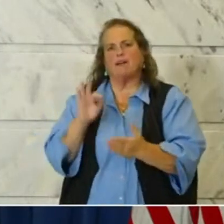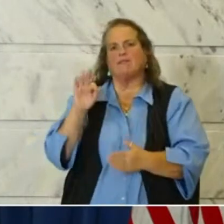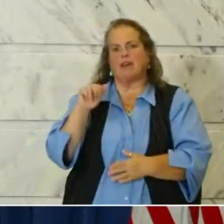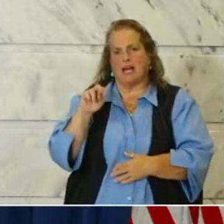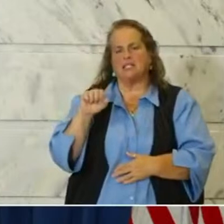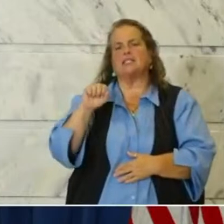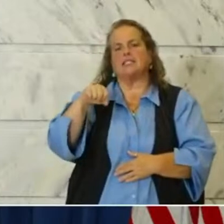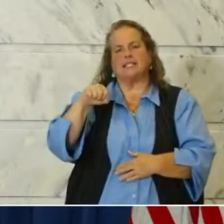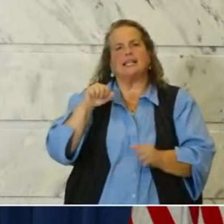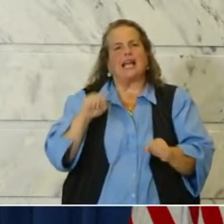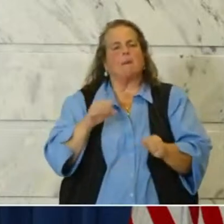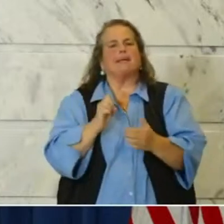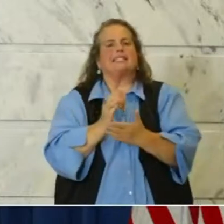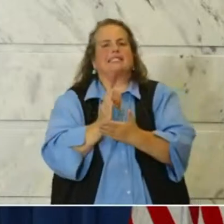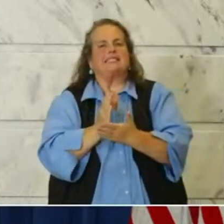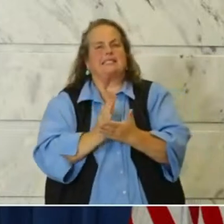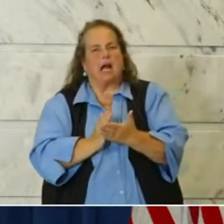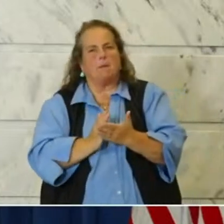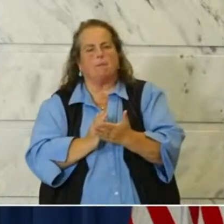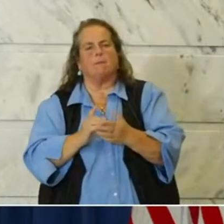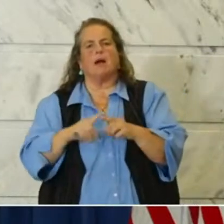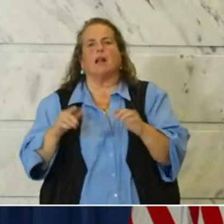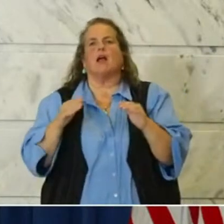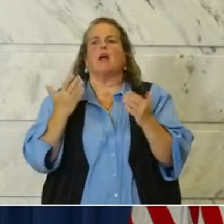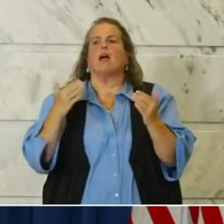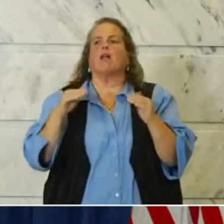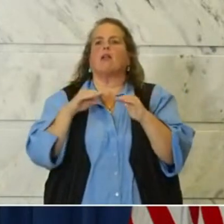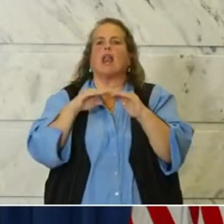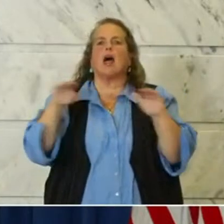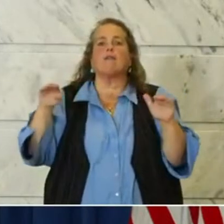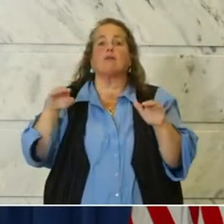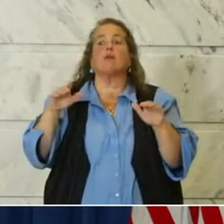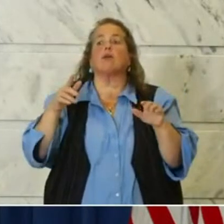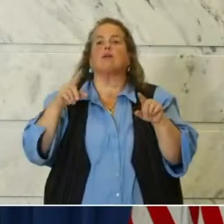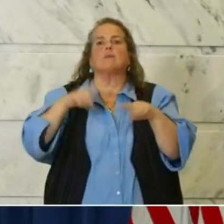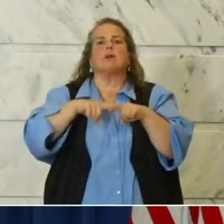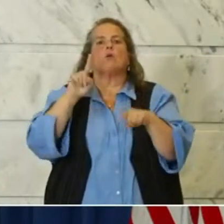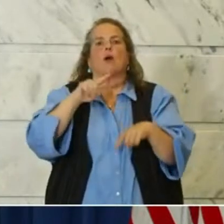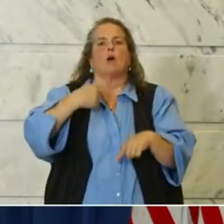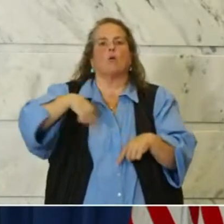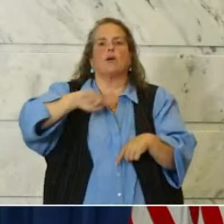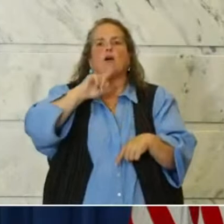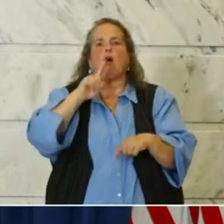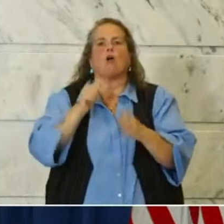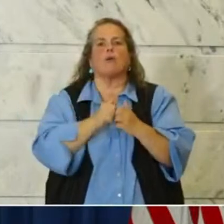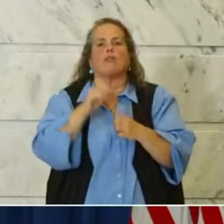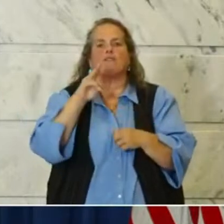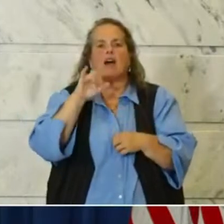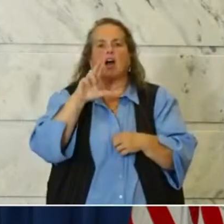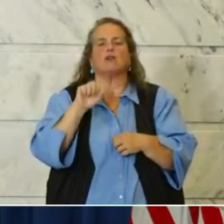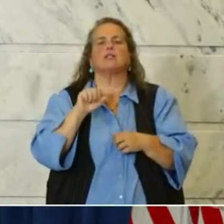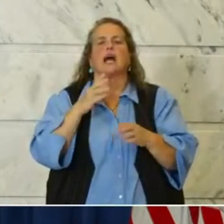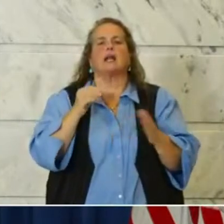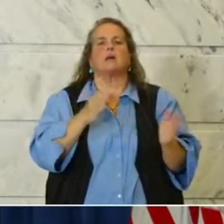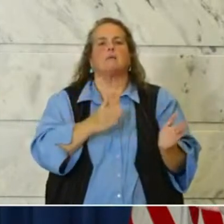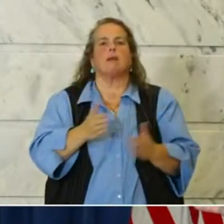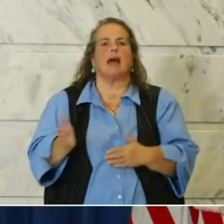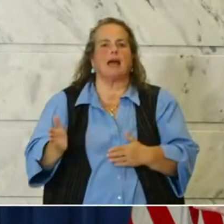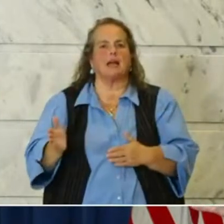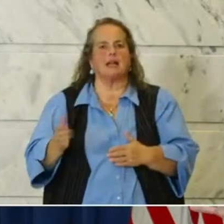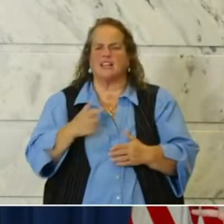I do think that there can be some. And the level will really depend on where we are with the virus and then the plan. I mean, it's a huge